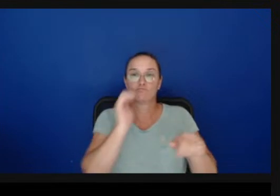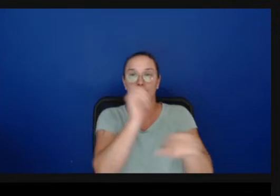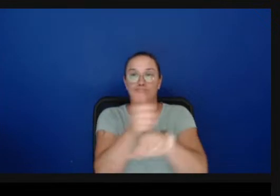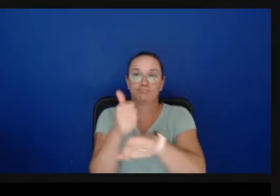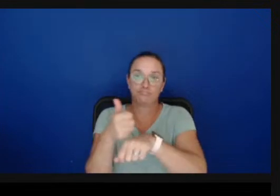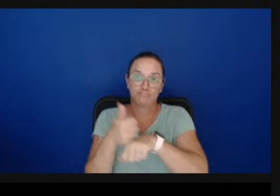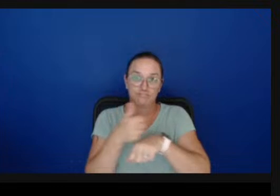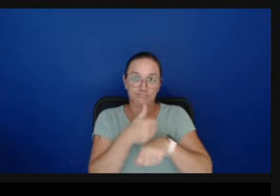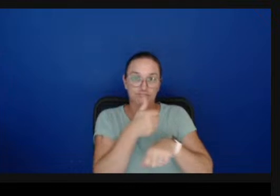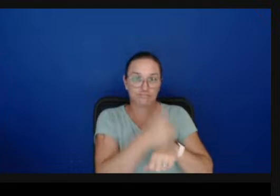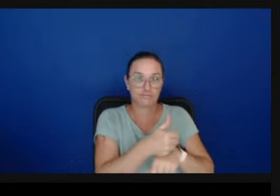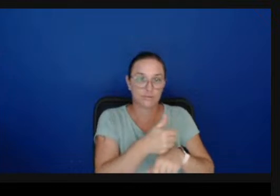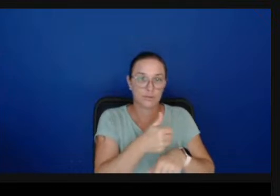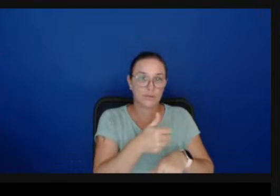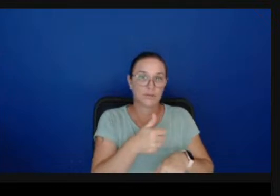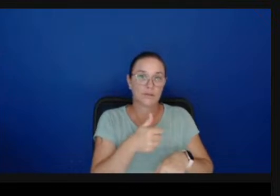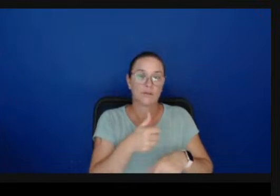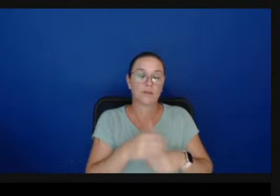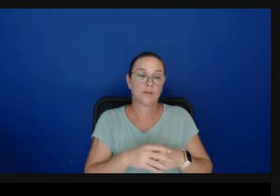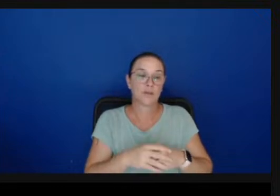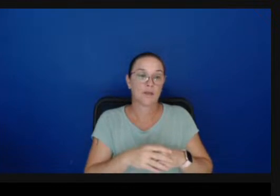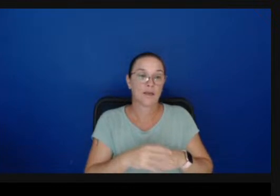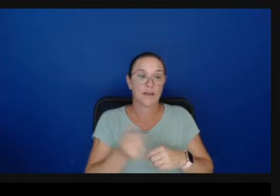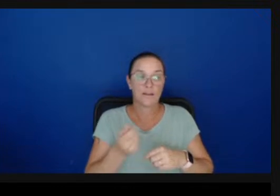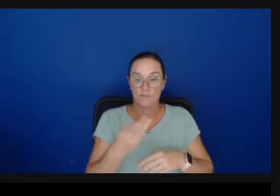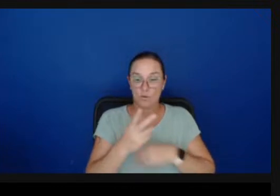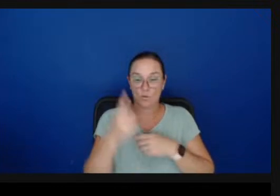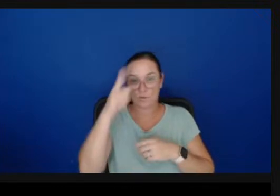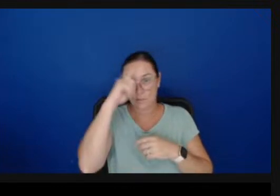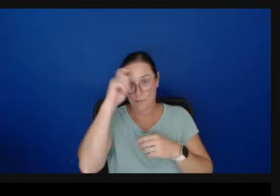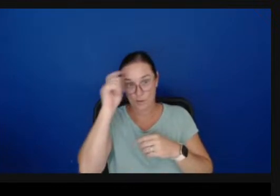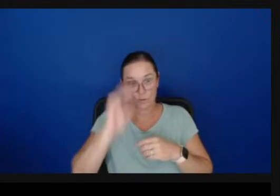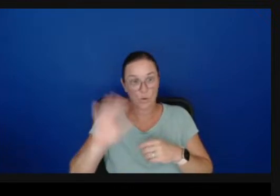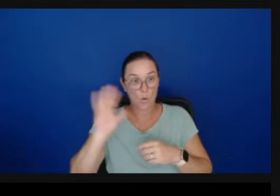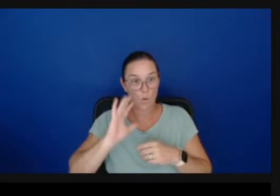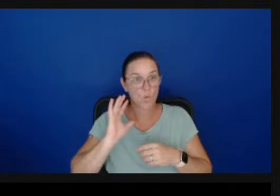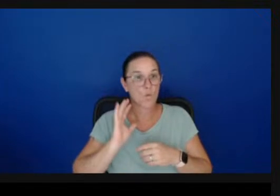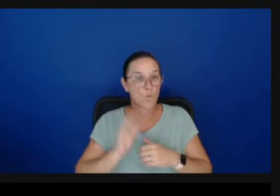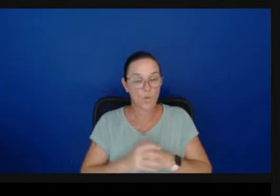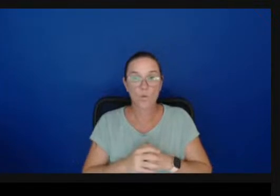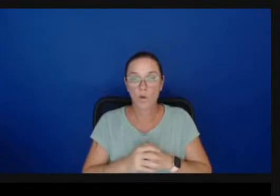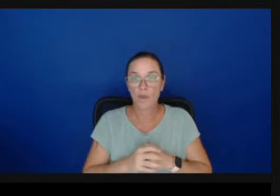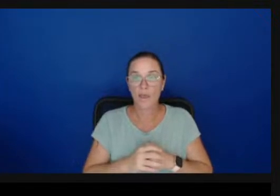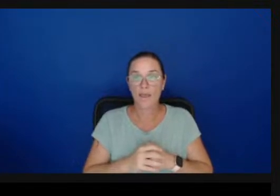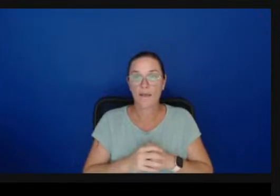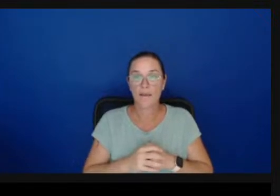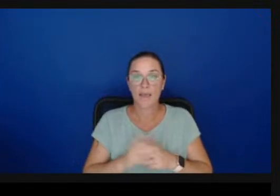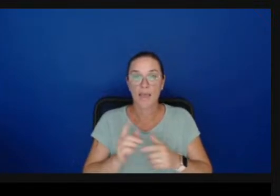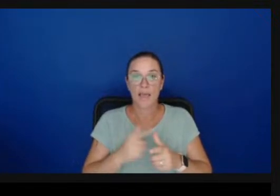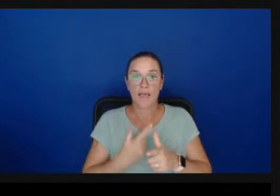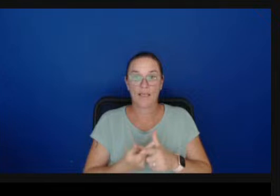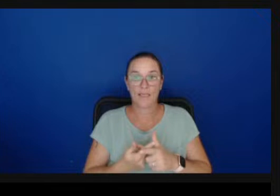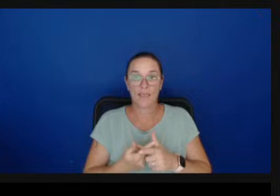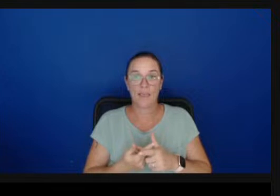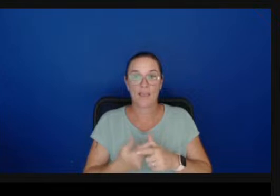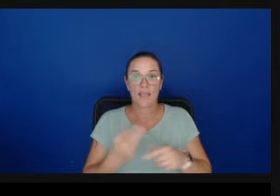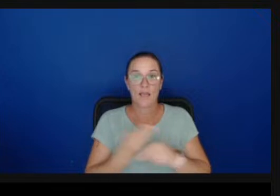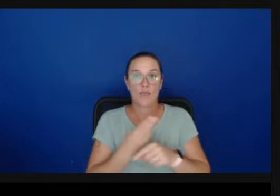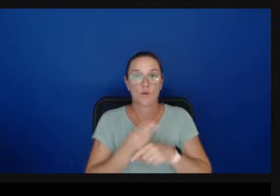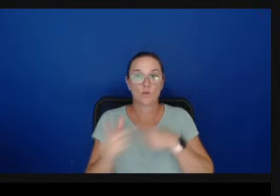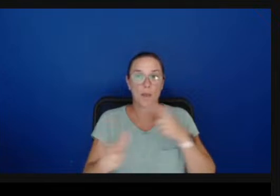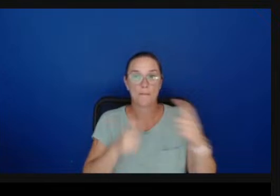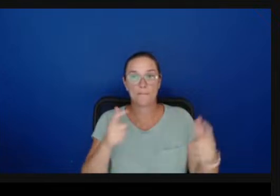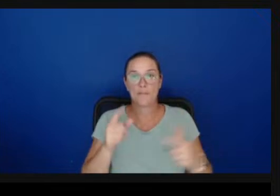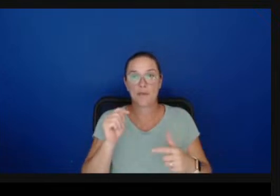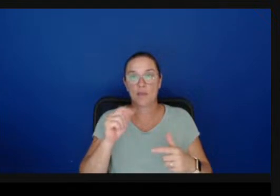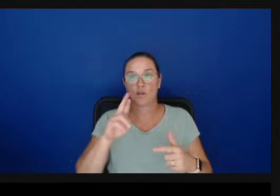over the volcano a couple of summers ago. Remember that? They also came through and used the large truck and pounded the